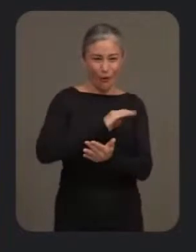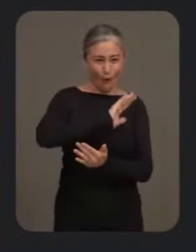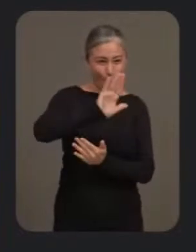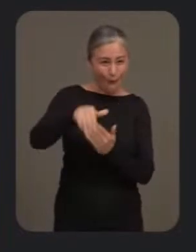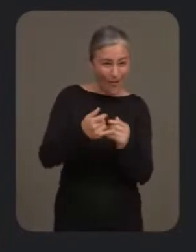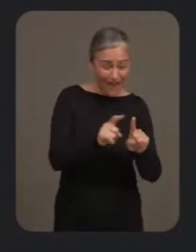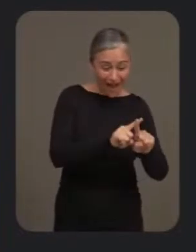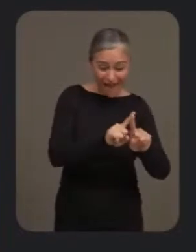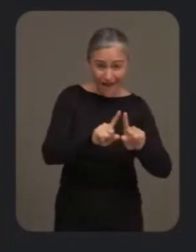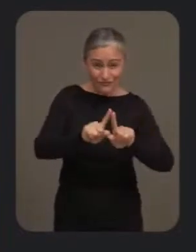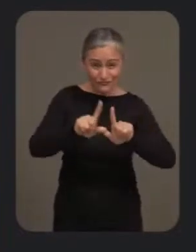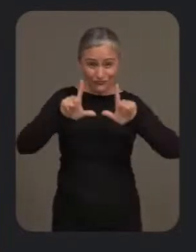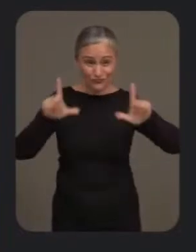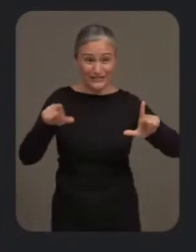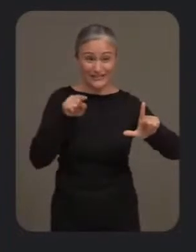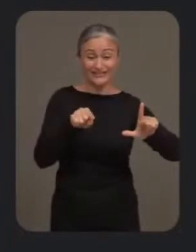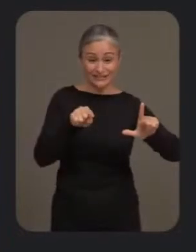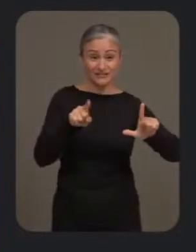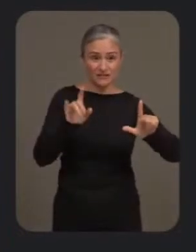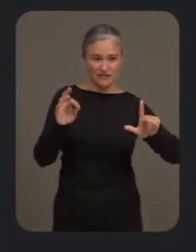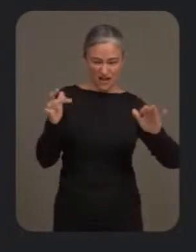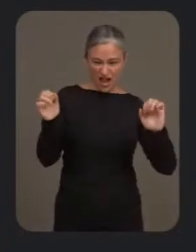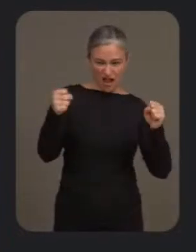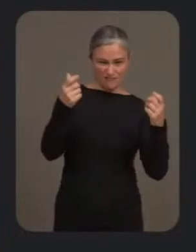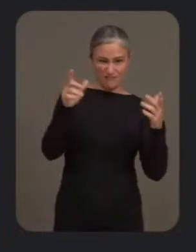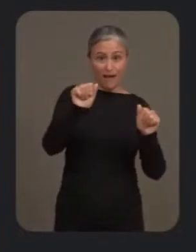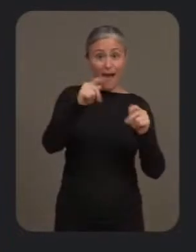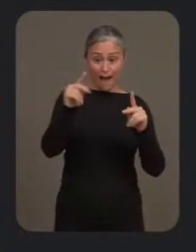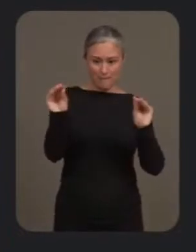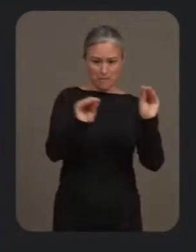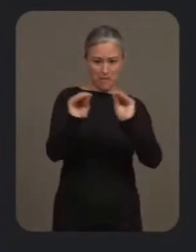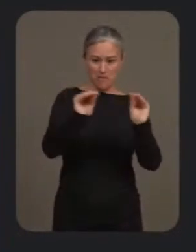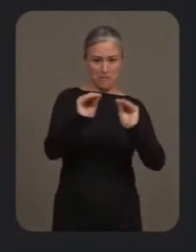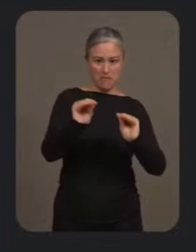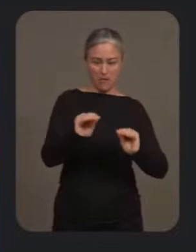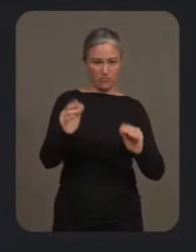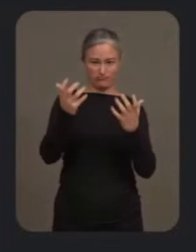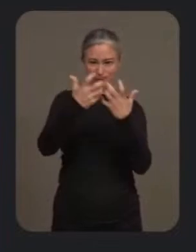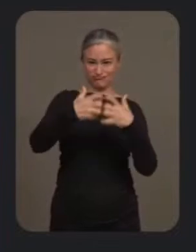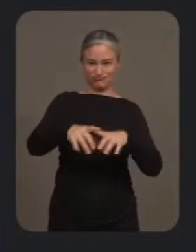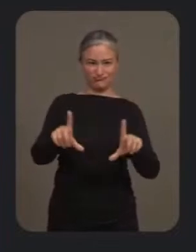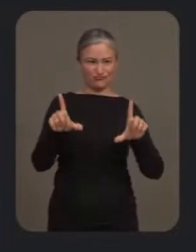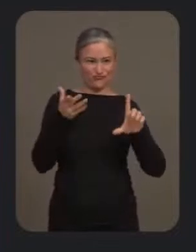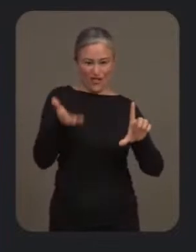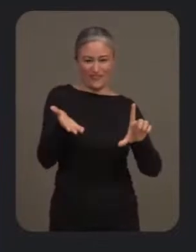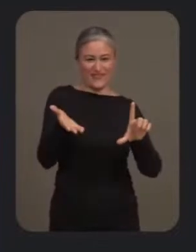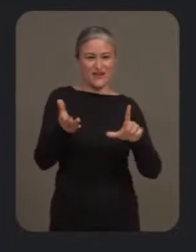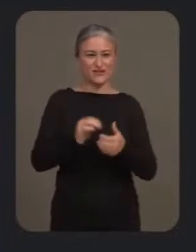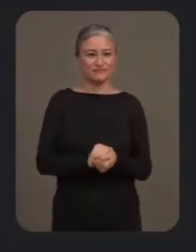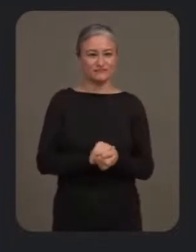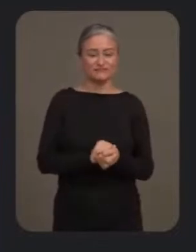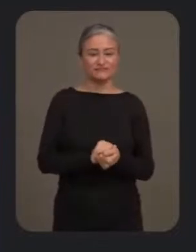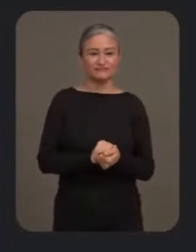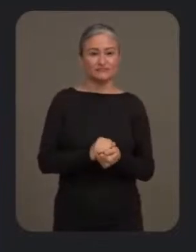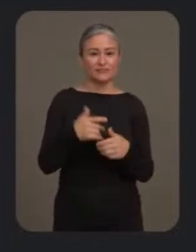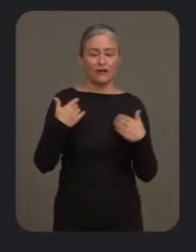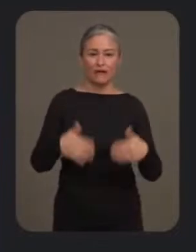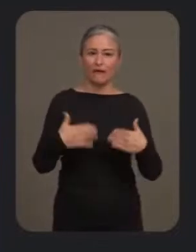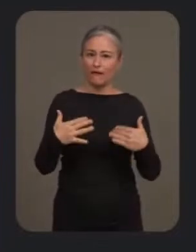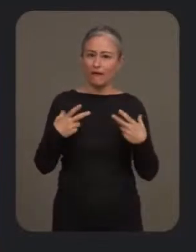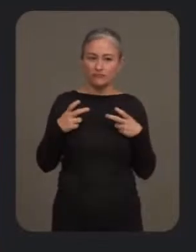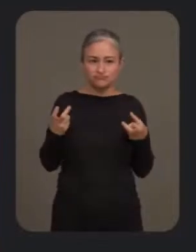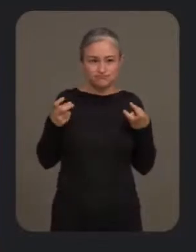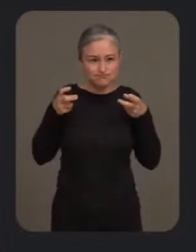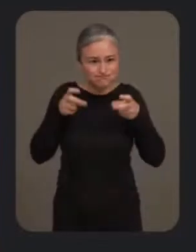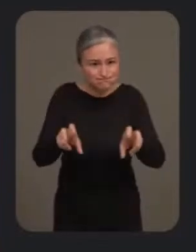extra screen real estate and seamlessly move between apps. We've made huge investments to optimize